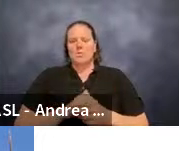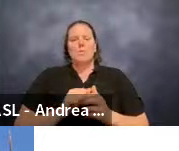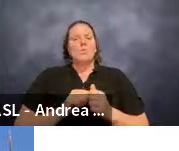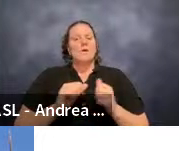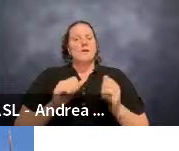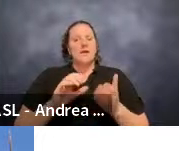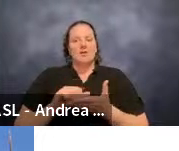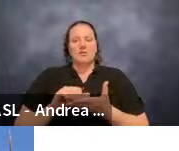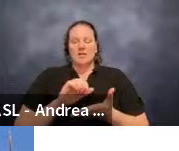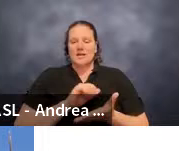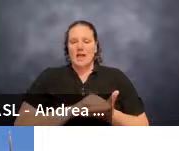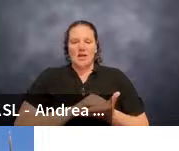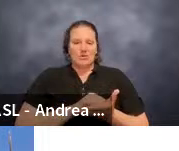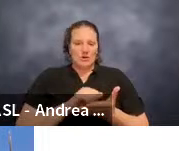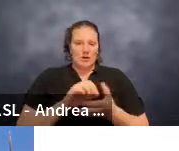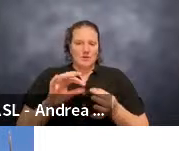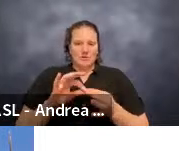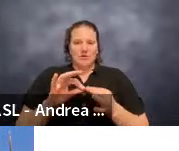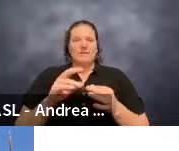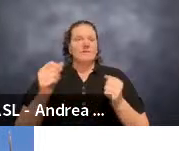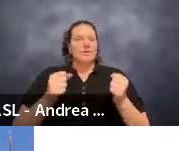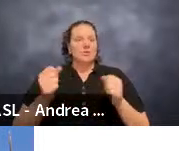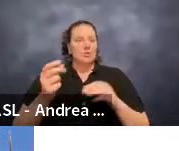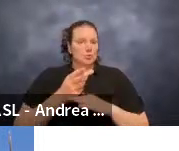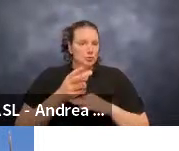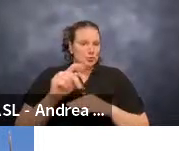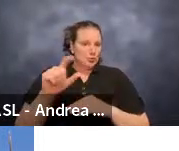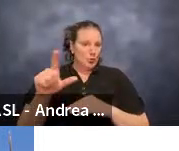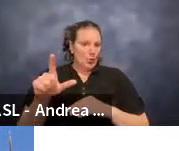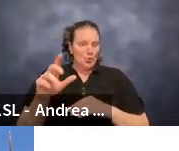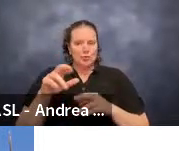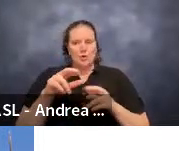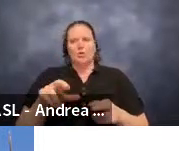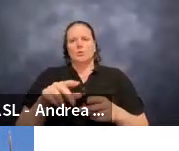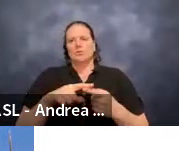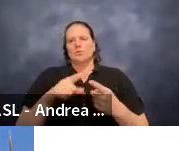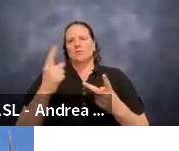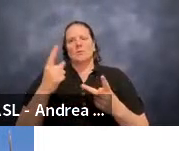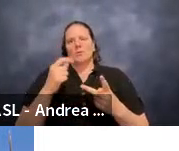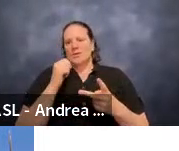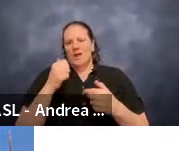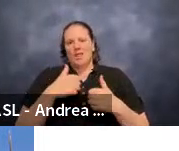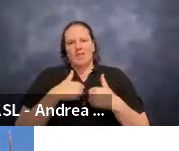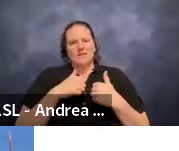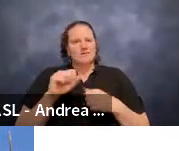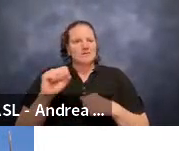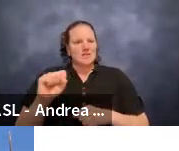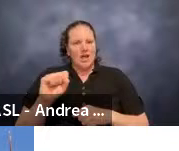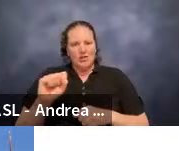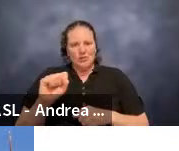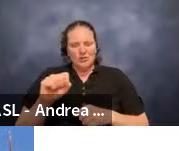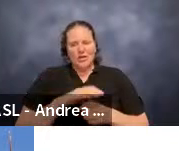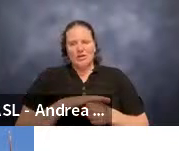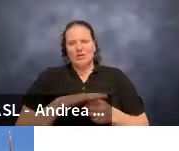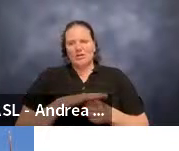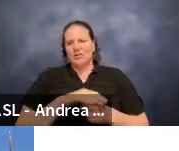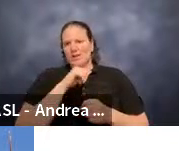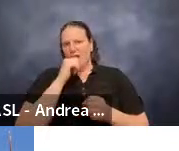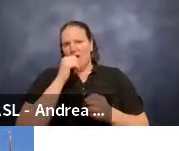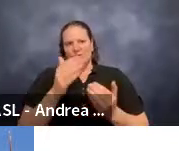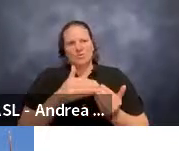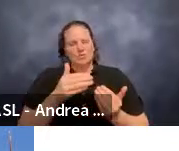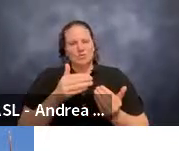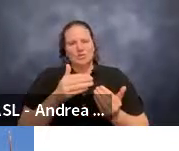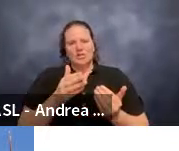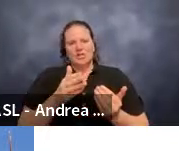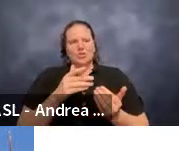are vehicles that use a toll road. Perhaps they're somebody that doesn't live in the Seattle area, that doesn't use them very often,